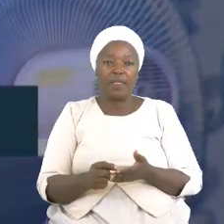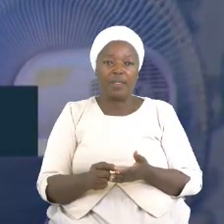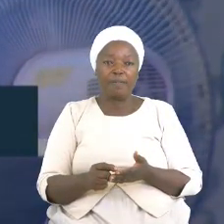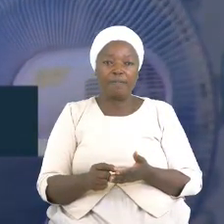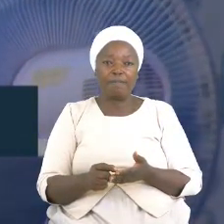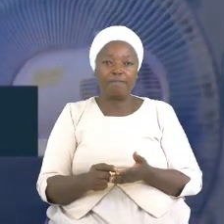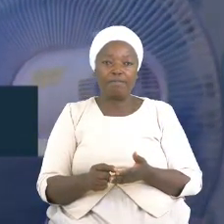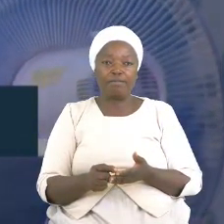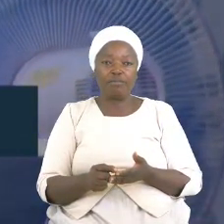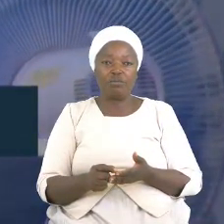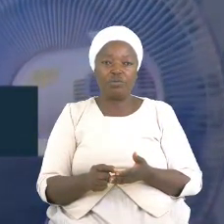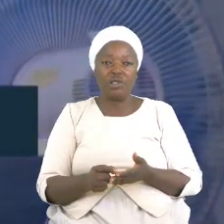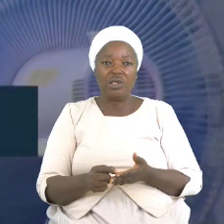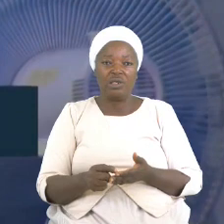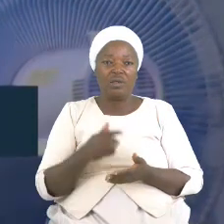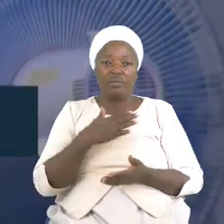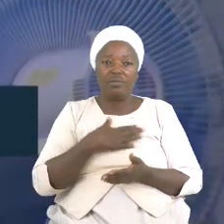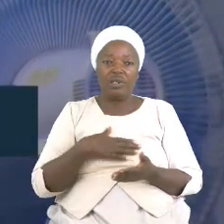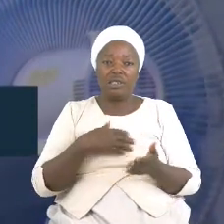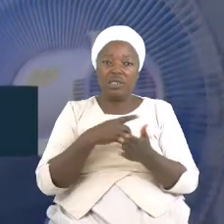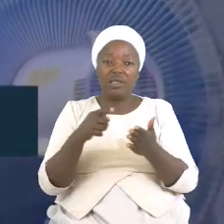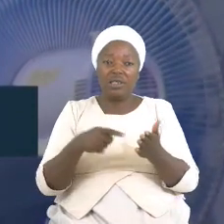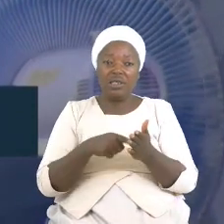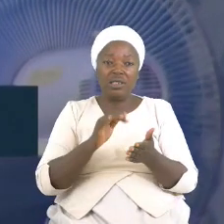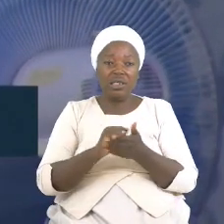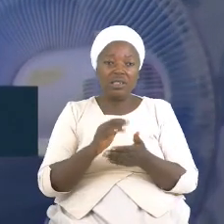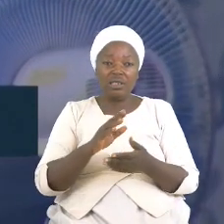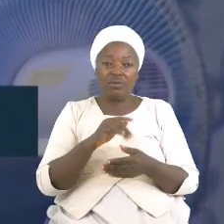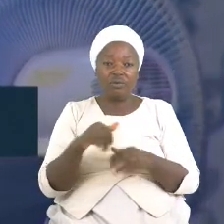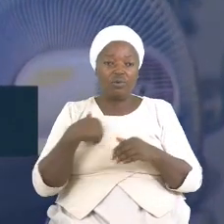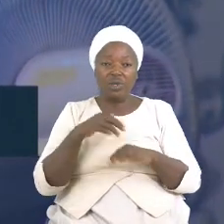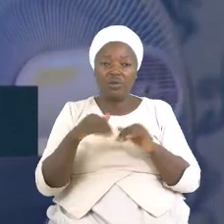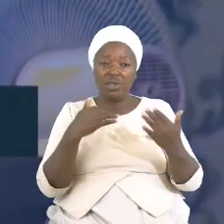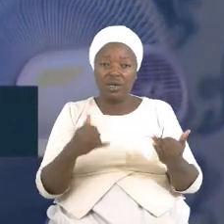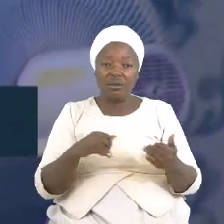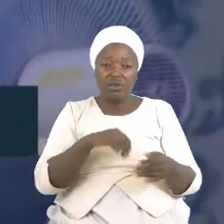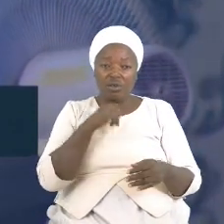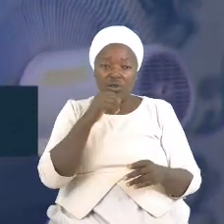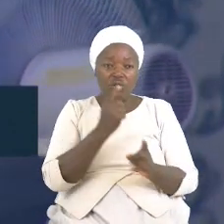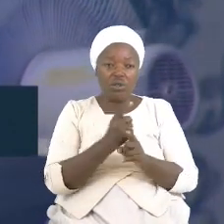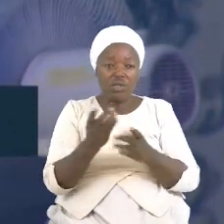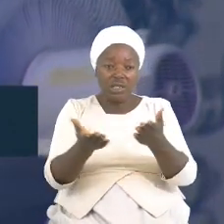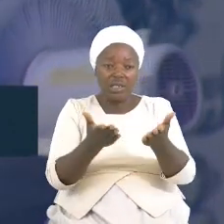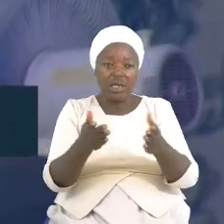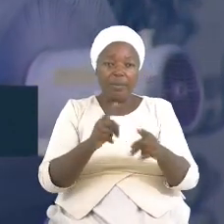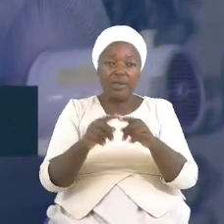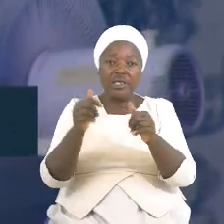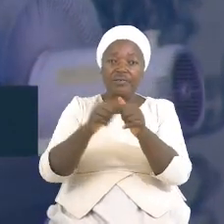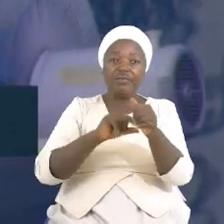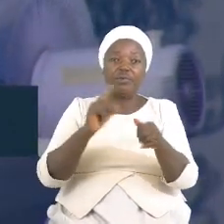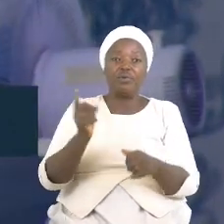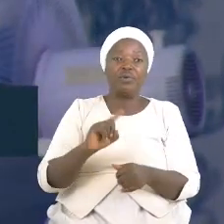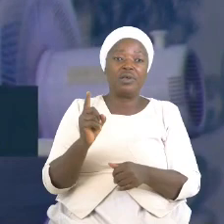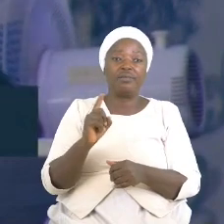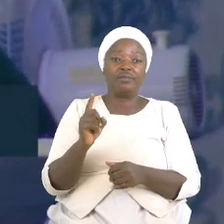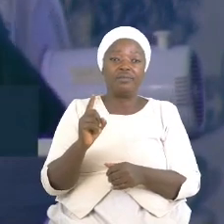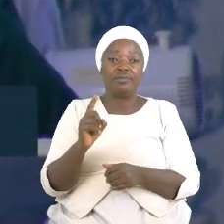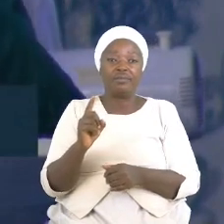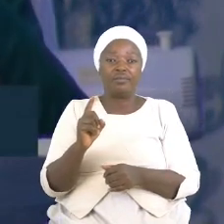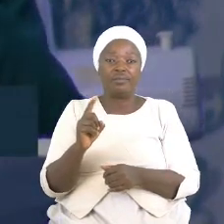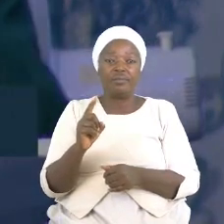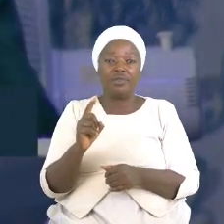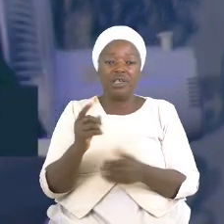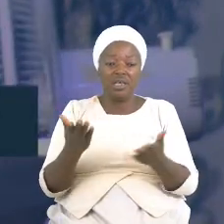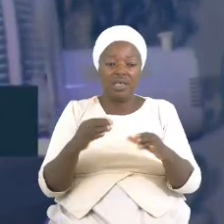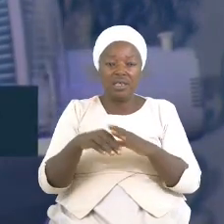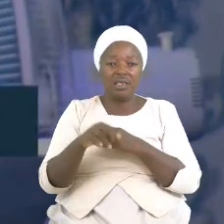this Alpha location. All over, wherever people are gathered together for this program, within Nigeria, in